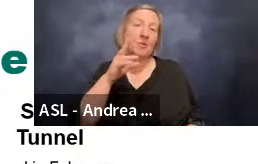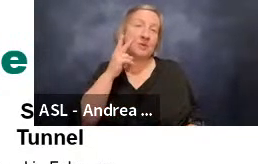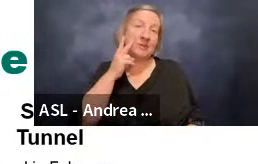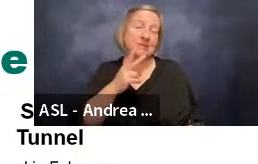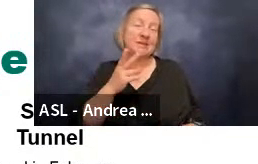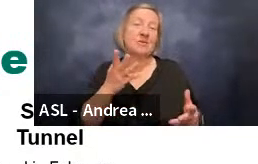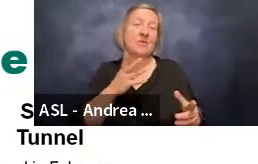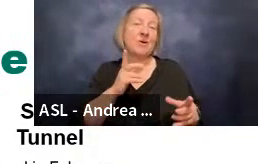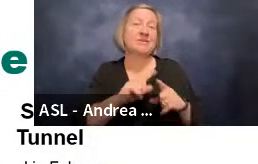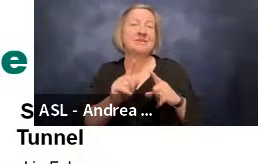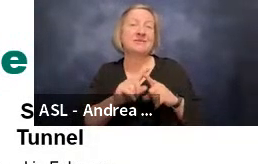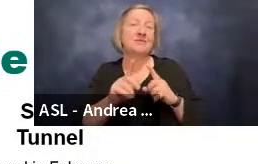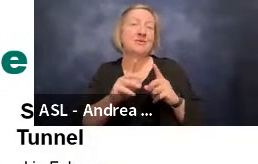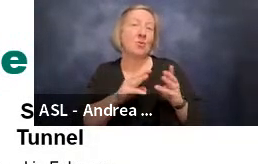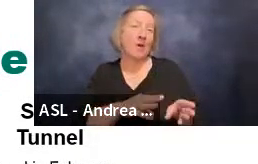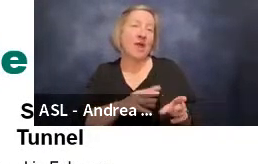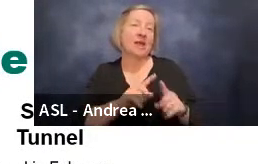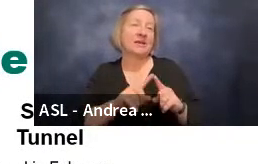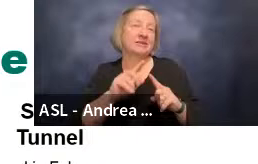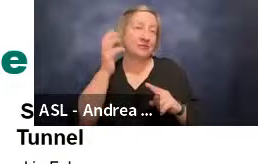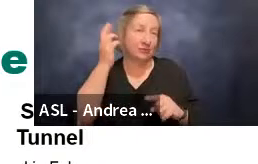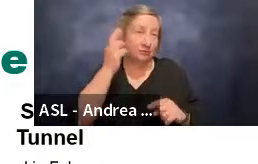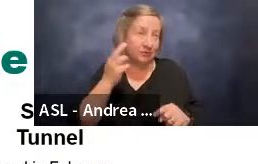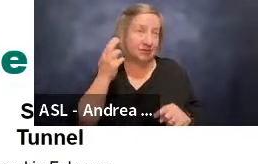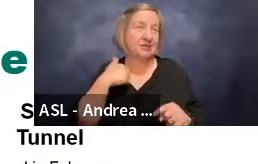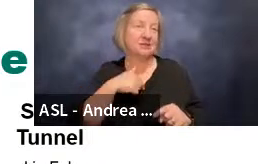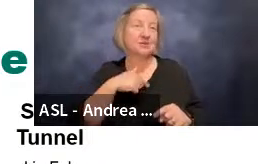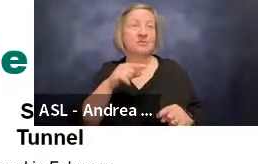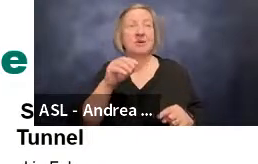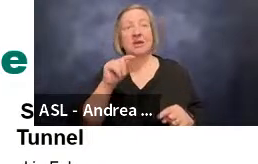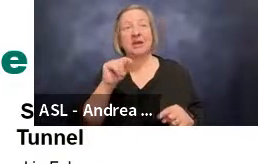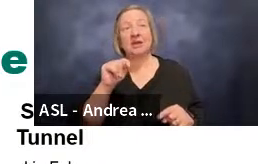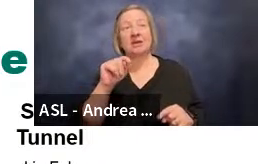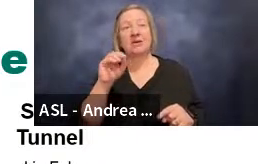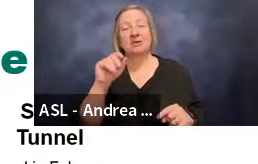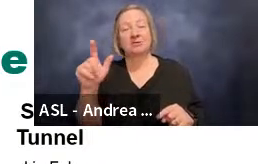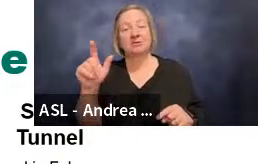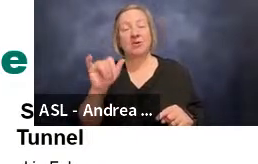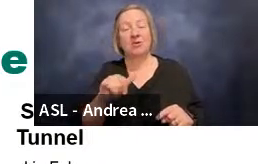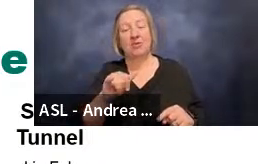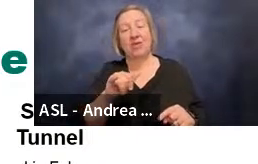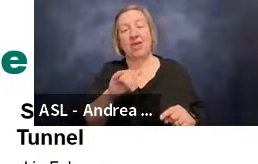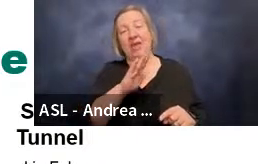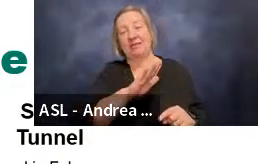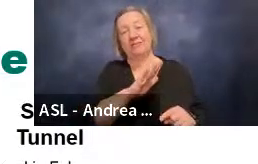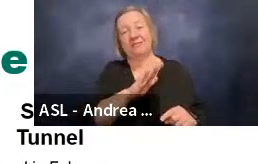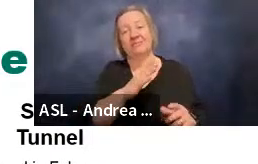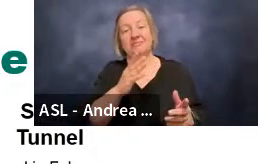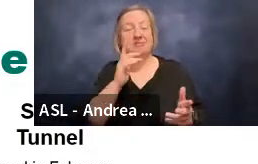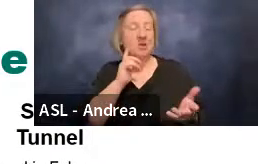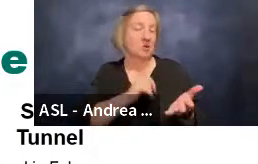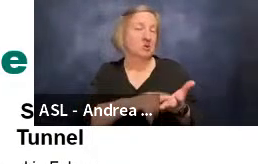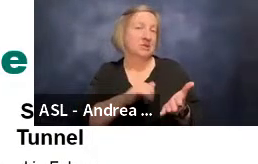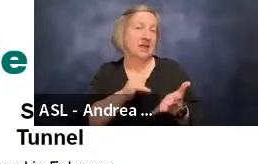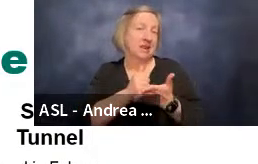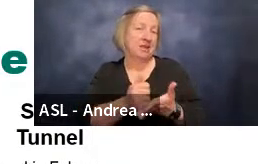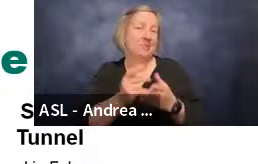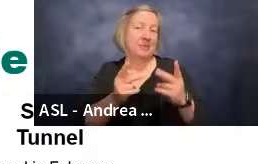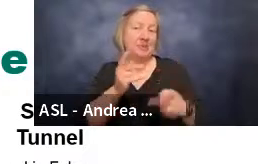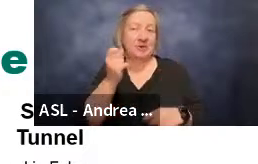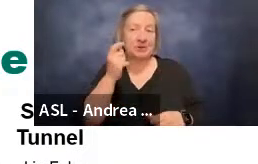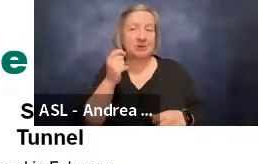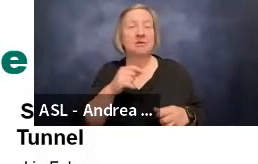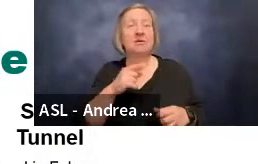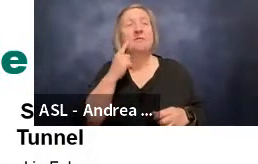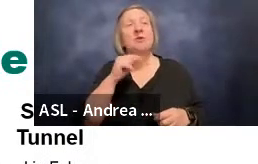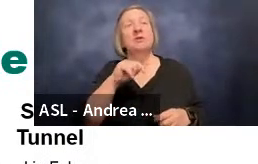the different ways and reasons that we toll these facilities. We find that helpful for people to understand it. So for